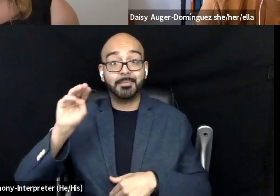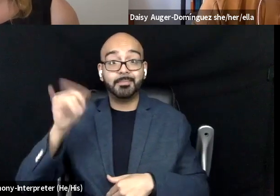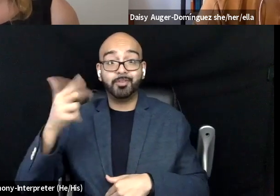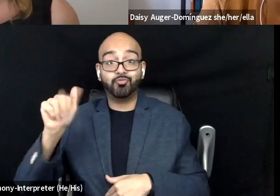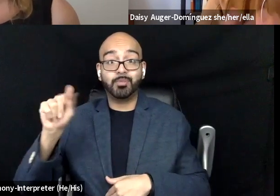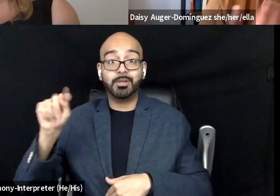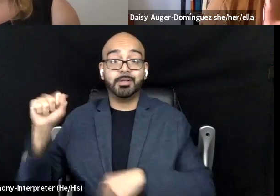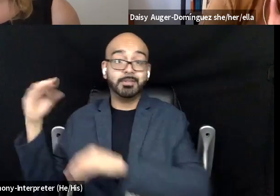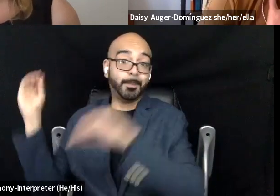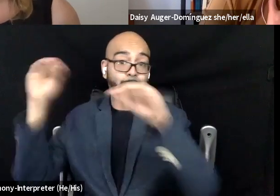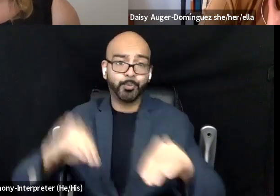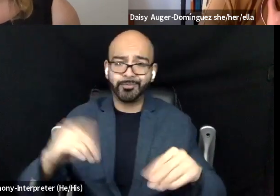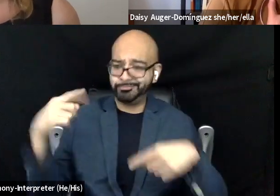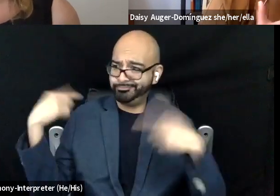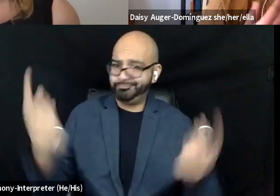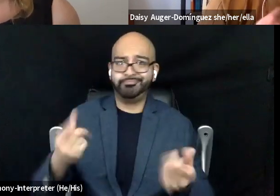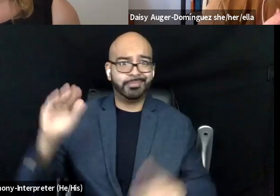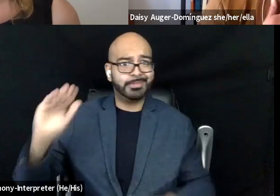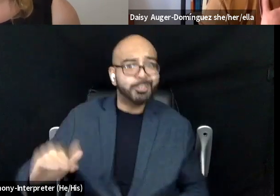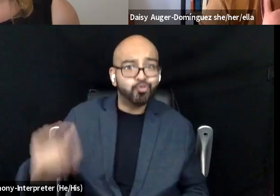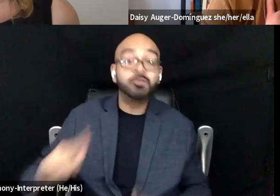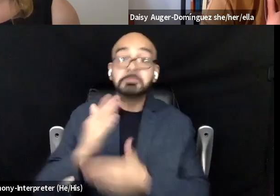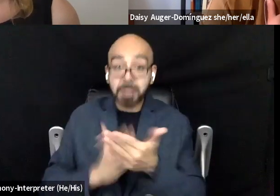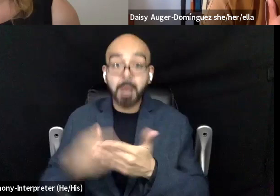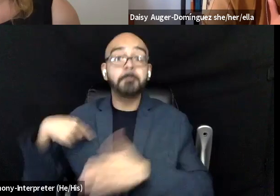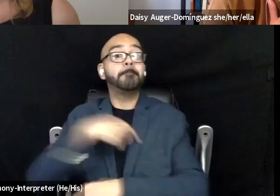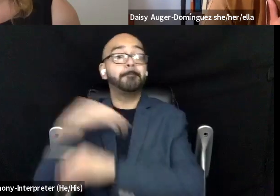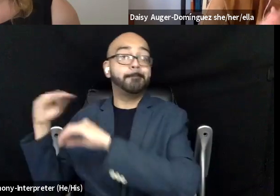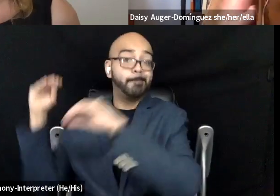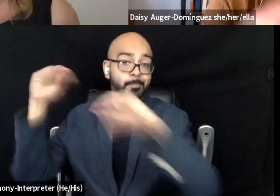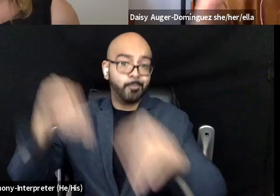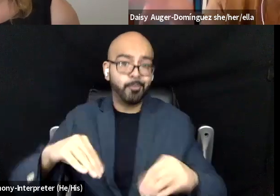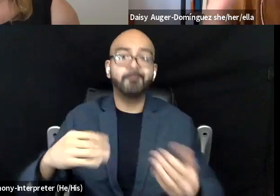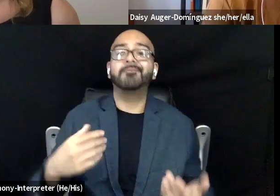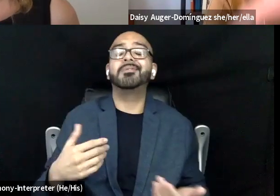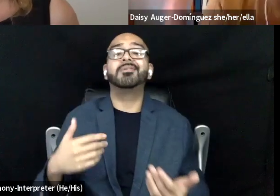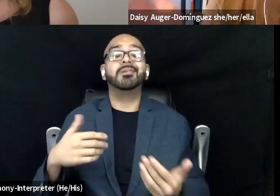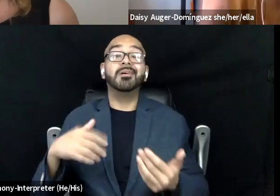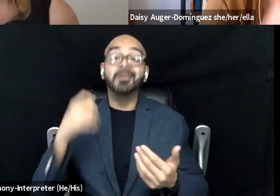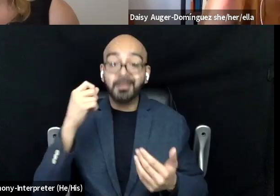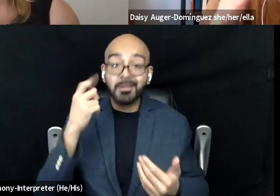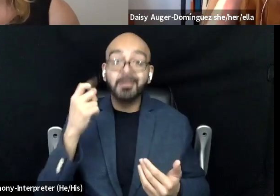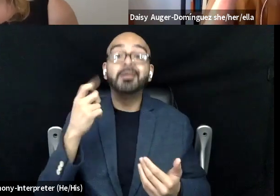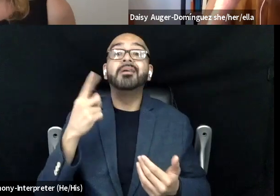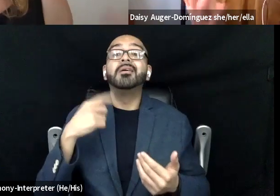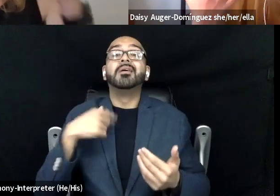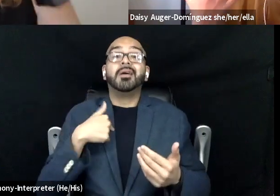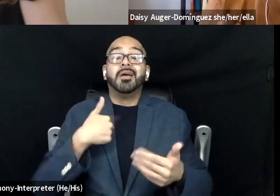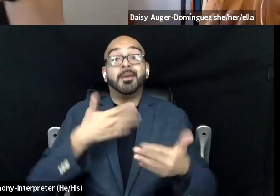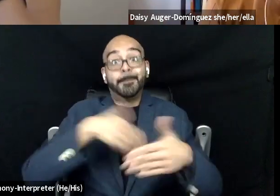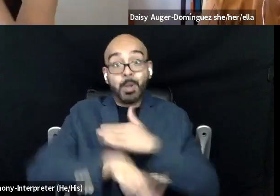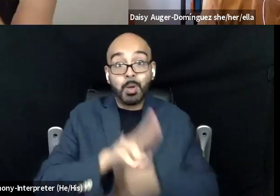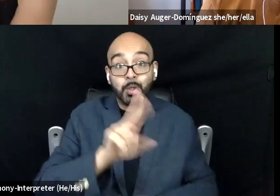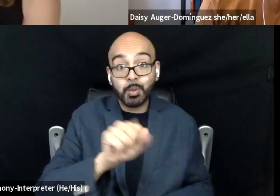children. Some of us are immigrants like I that came back here because I have had an opposite migratory experience